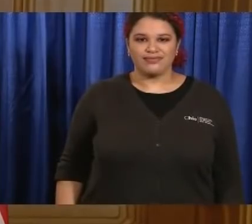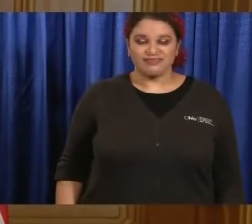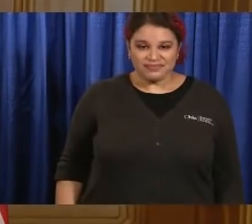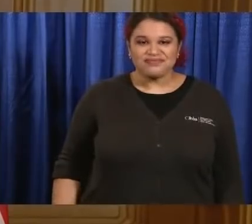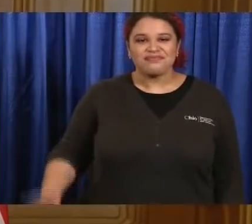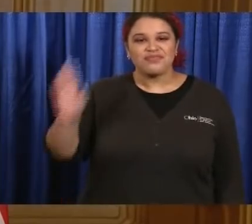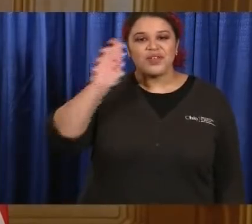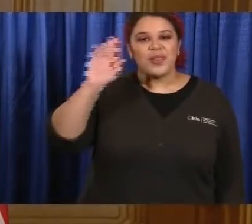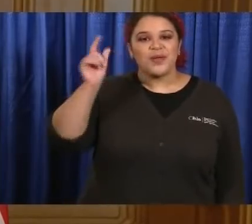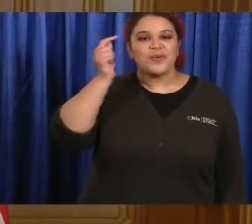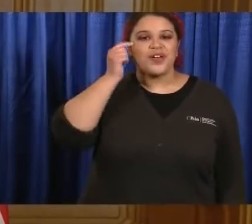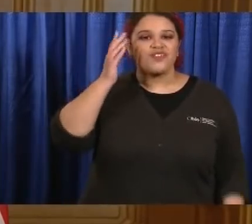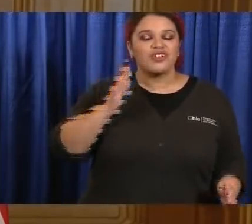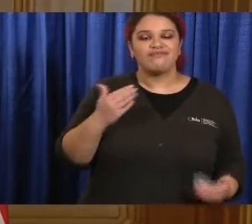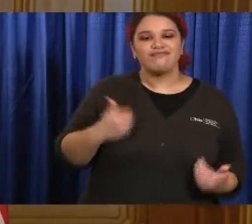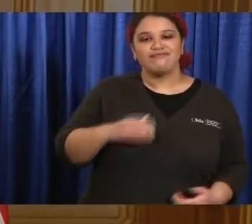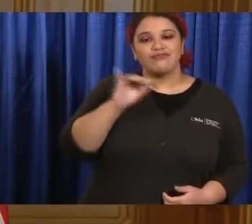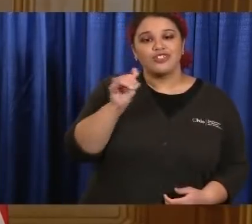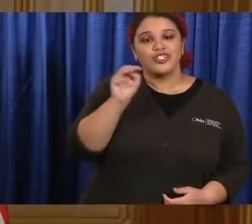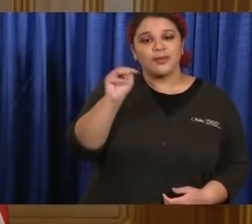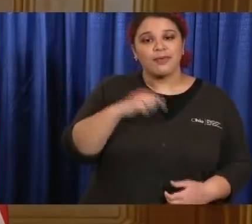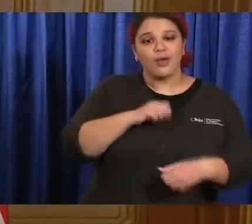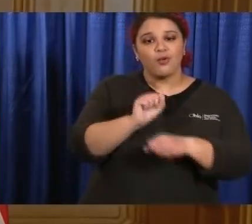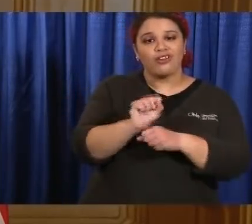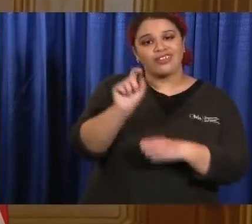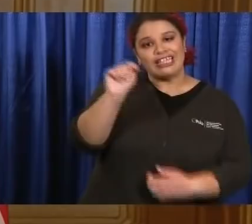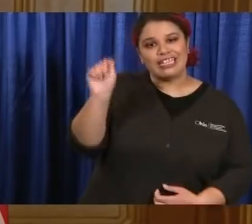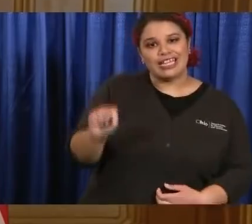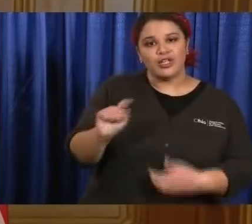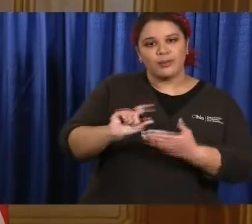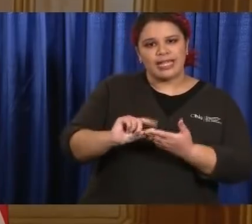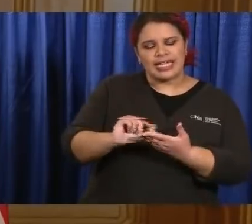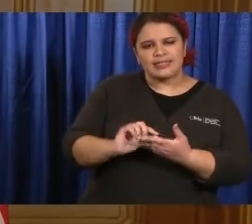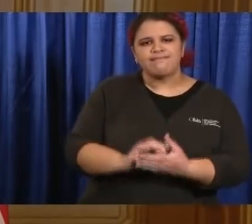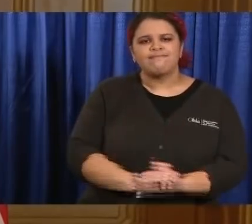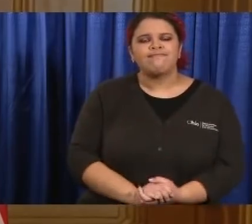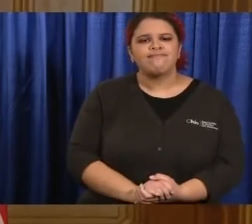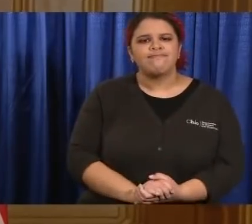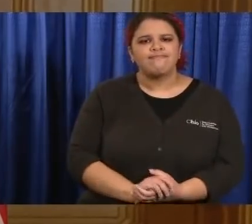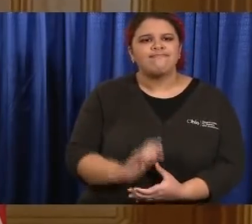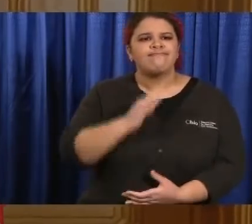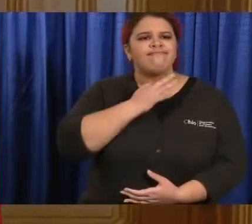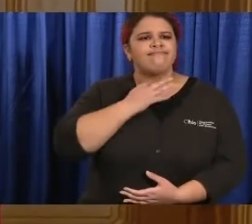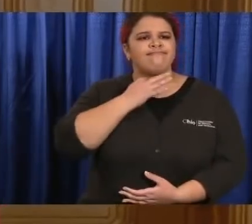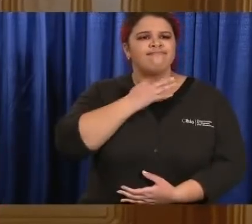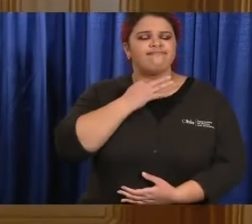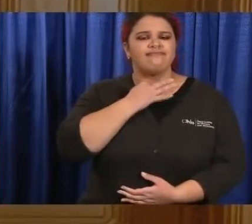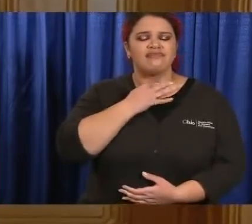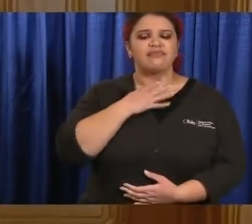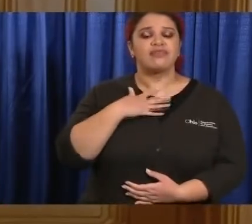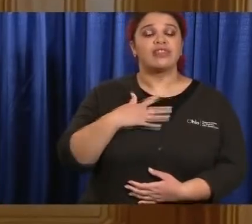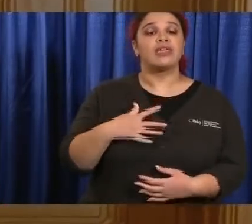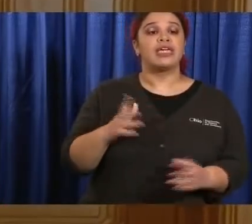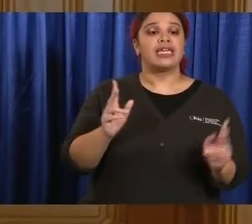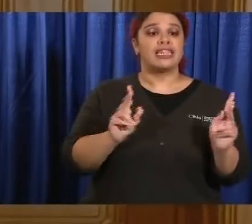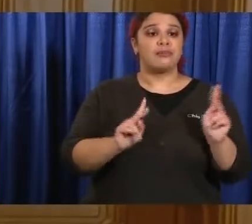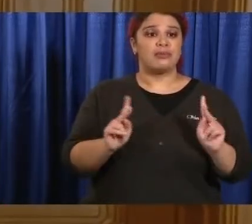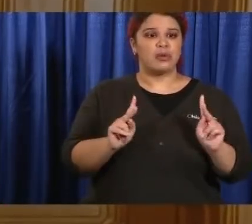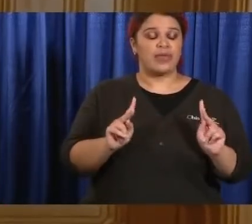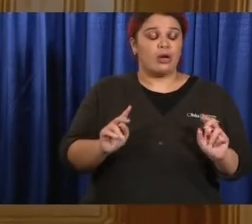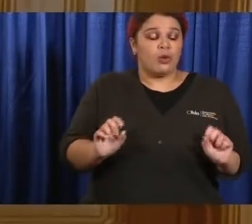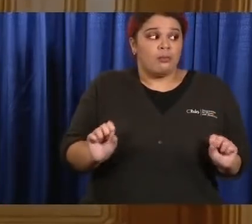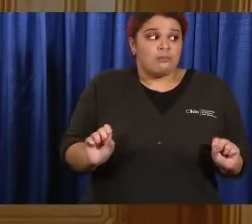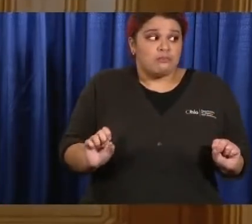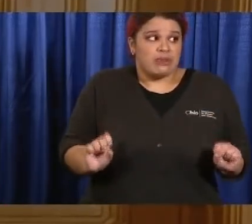Hello, Governor. Jim Province with the Toledo Blade. Could you tell us whether or not these people that are going to be released from prison, potentially released from